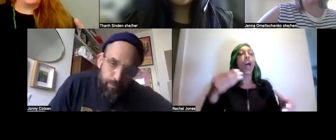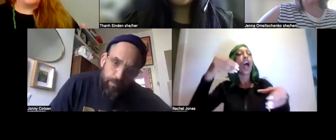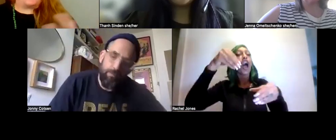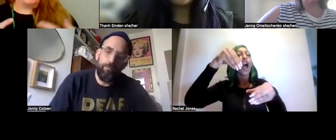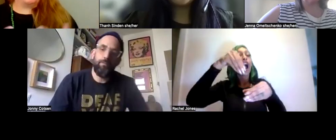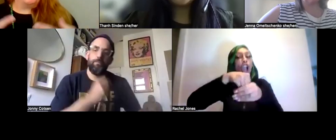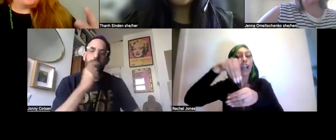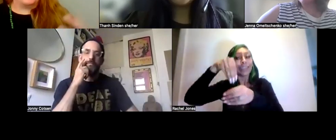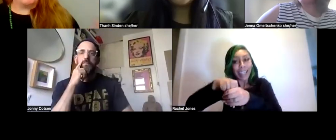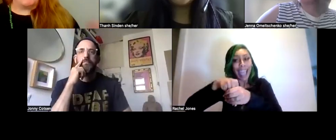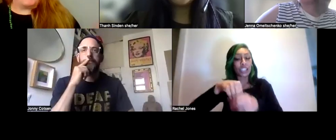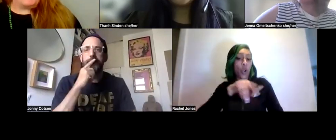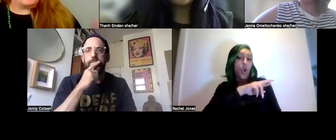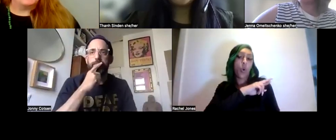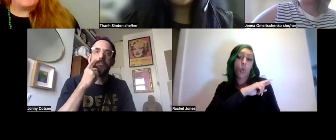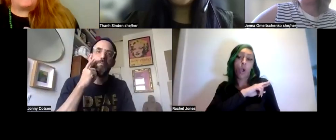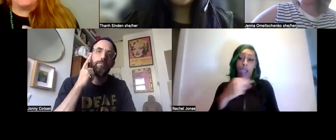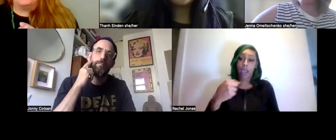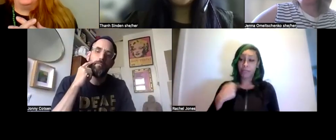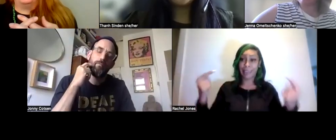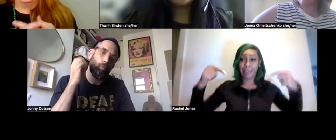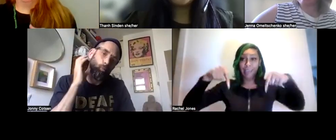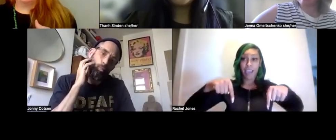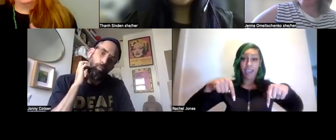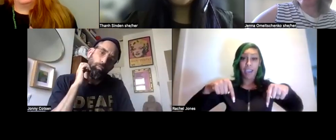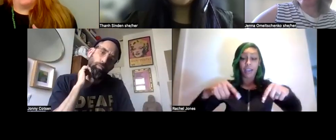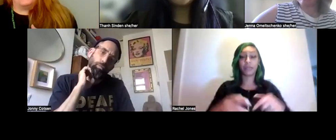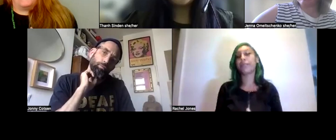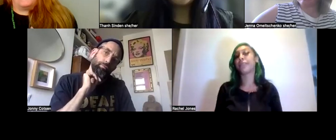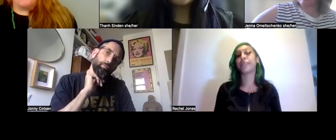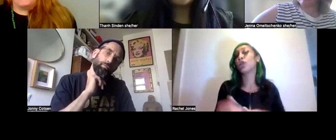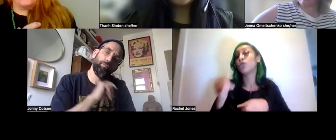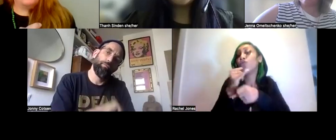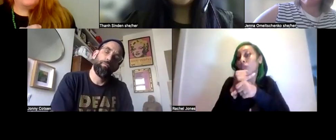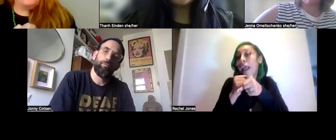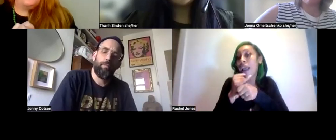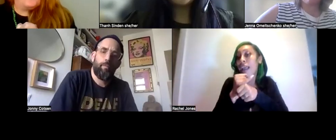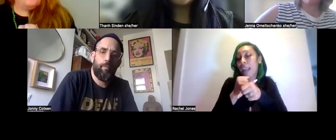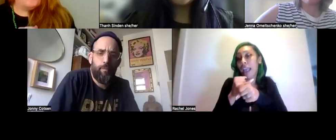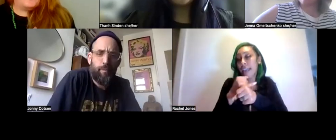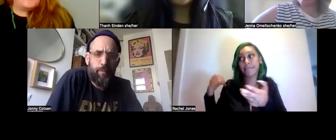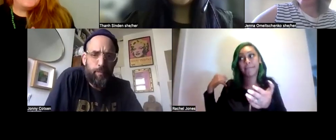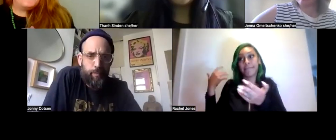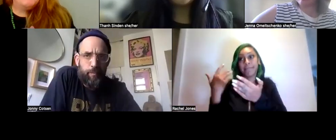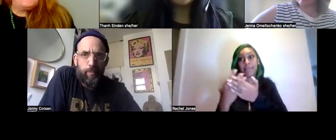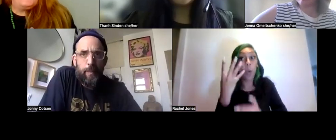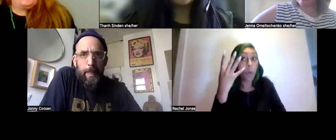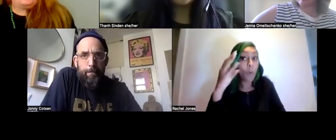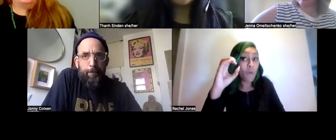context to perhaps why I'm here as well, Graeae has been going for sort of the last 40